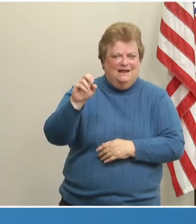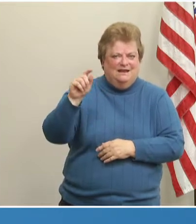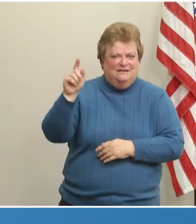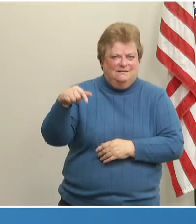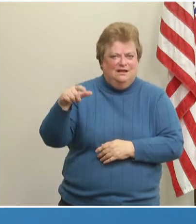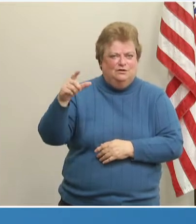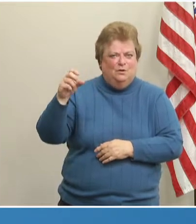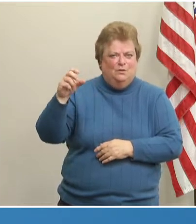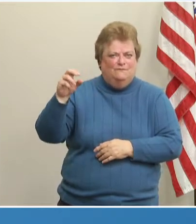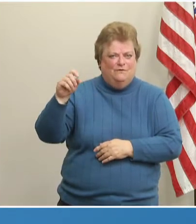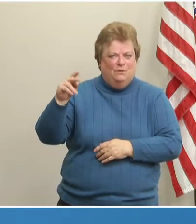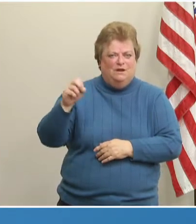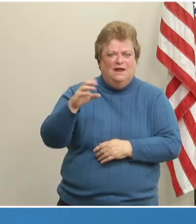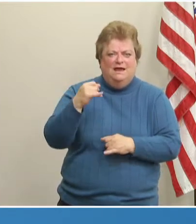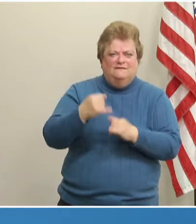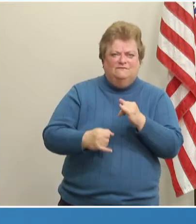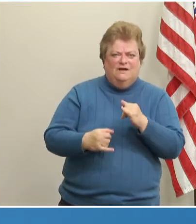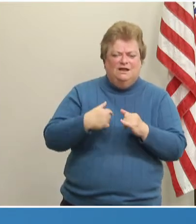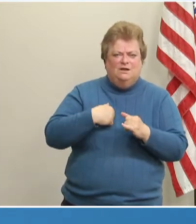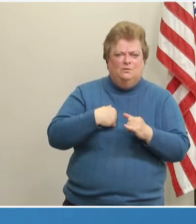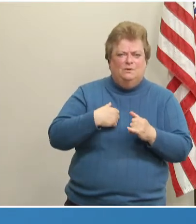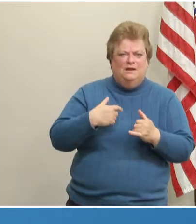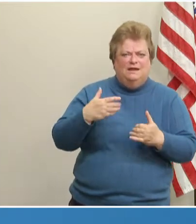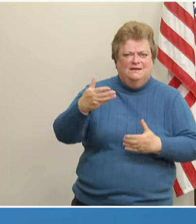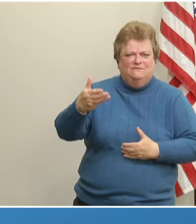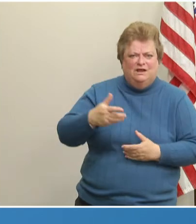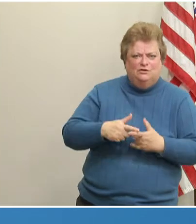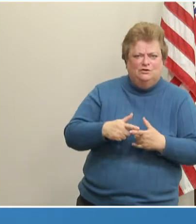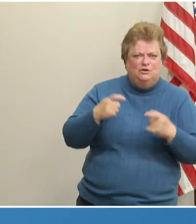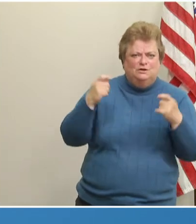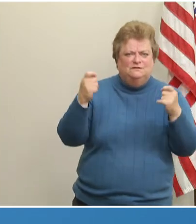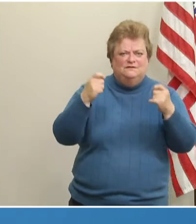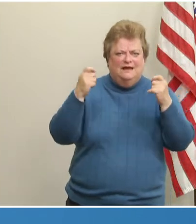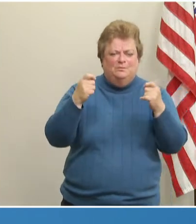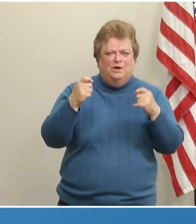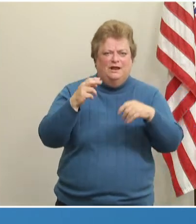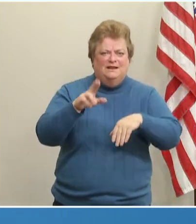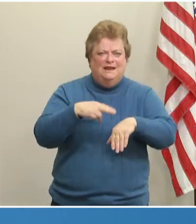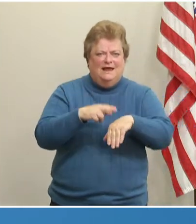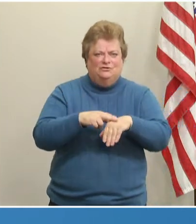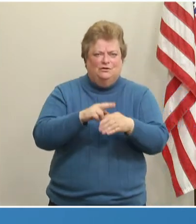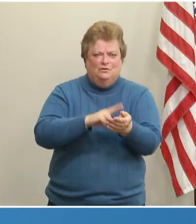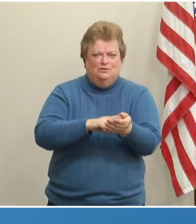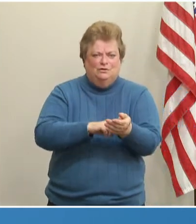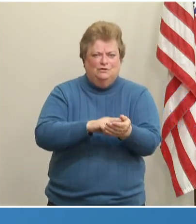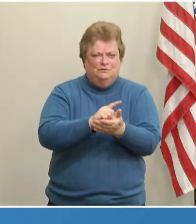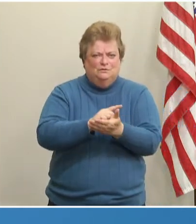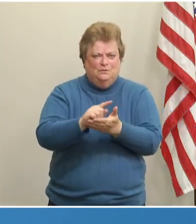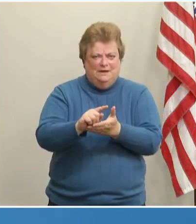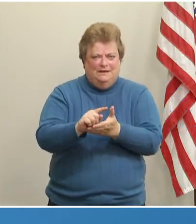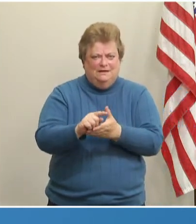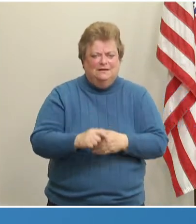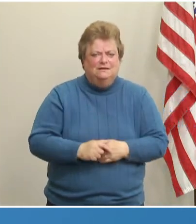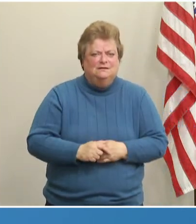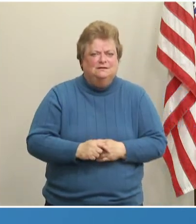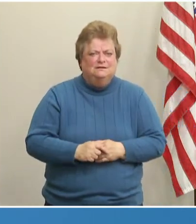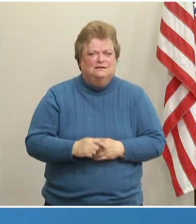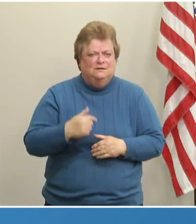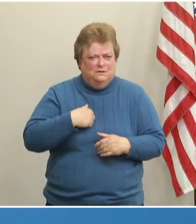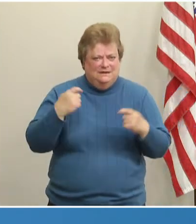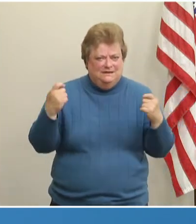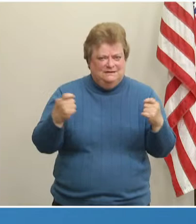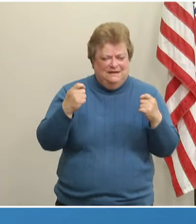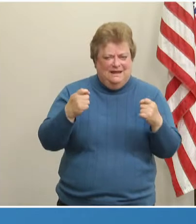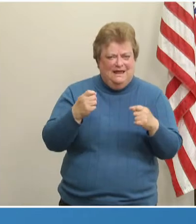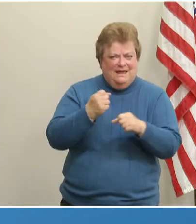lincoln.ne.gov/vote. And then finally, we invite you to join us in celebrating National Nurses Week. This observance